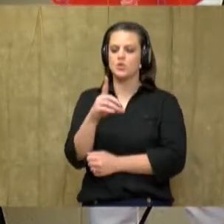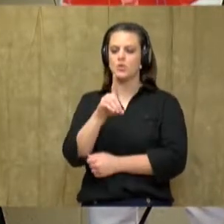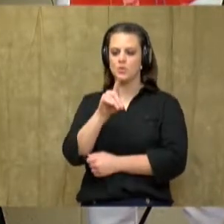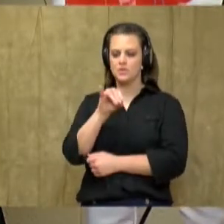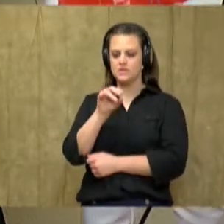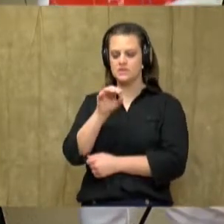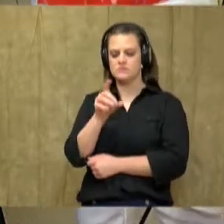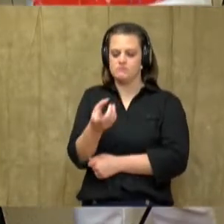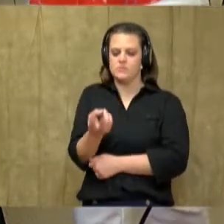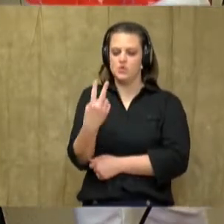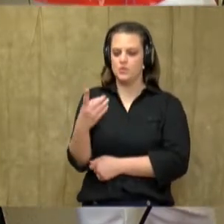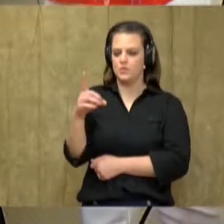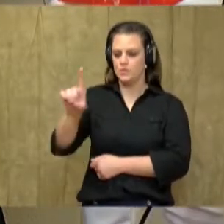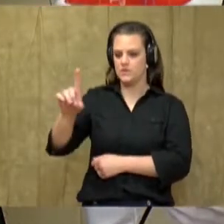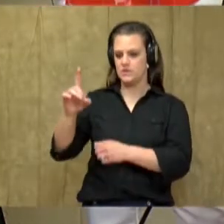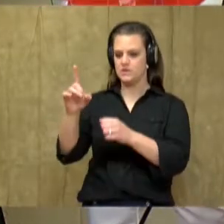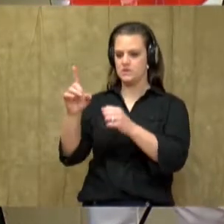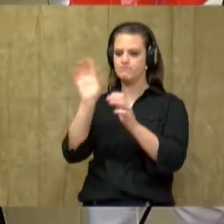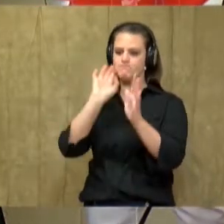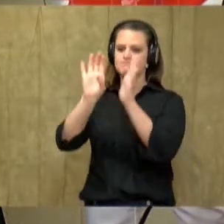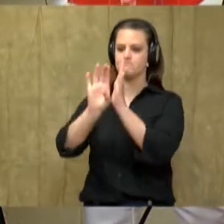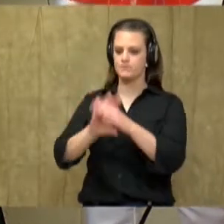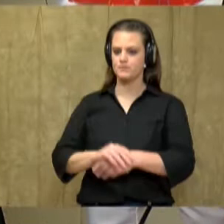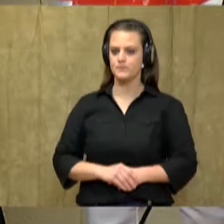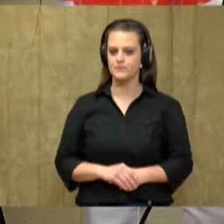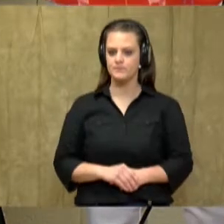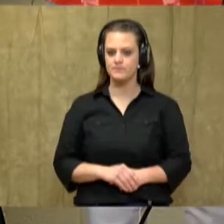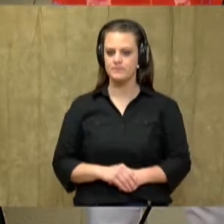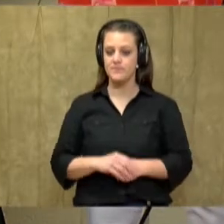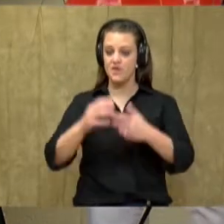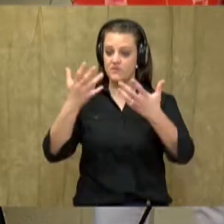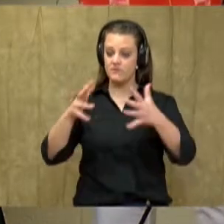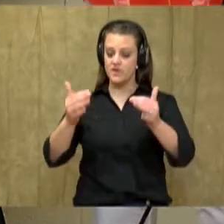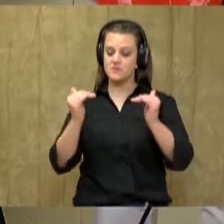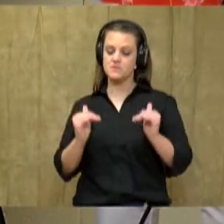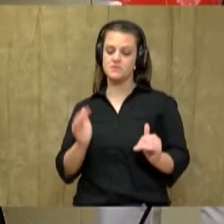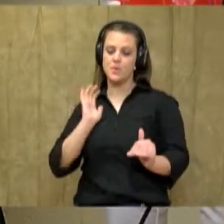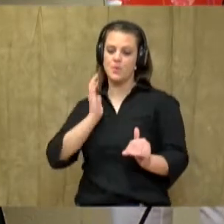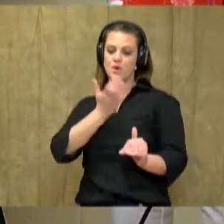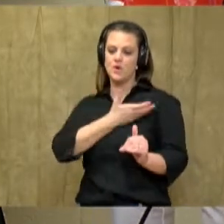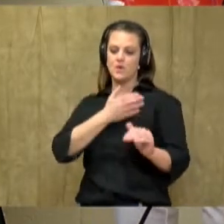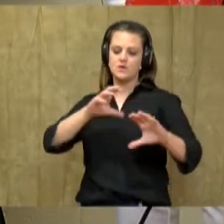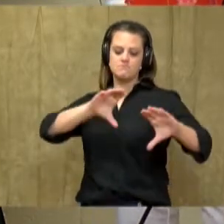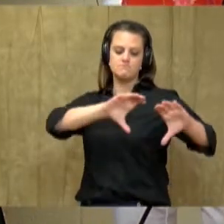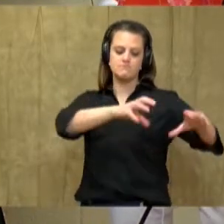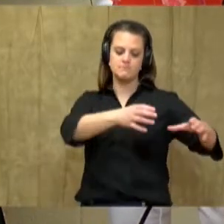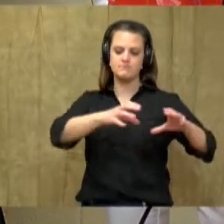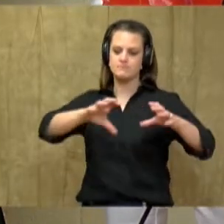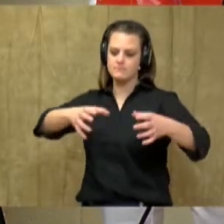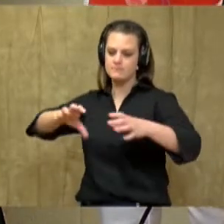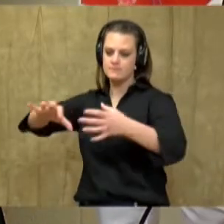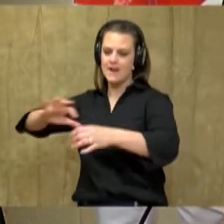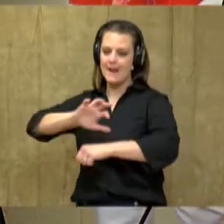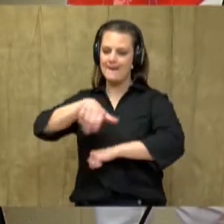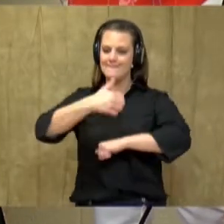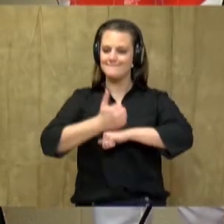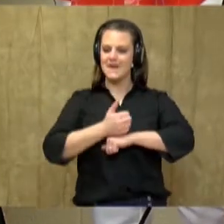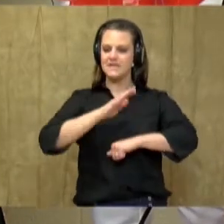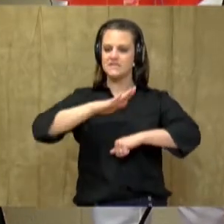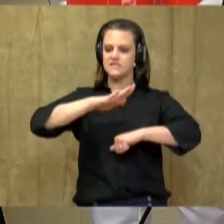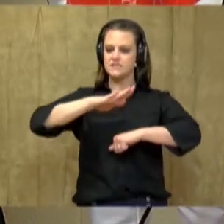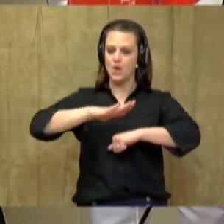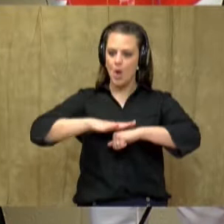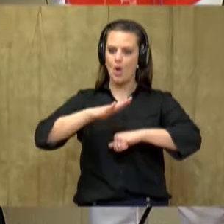figures. All right, and then we're going to classify those two-dimensional figures based on the presence